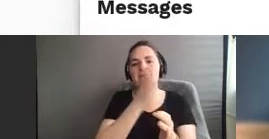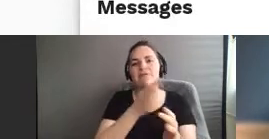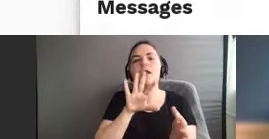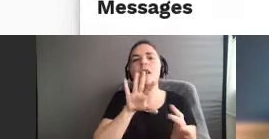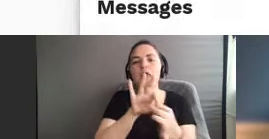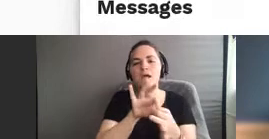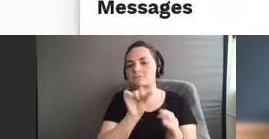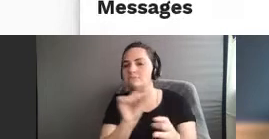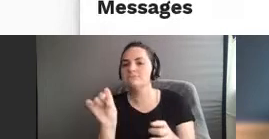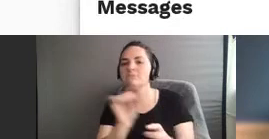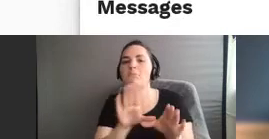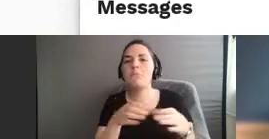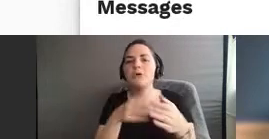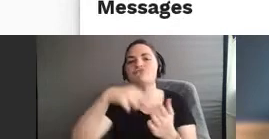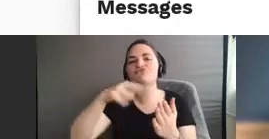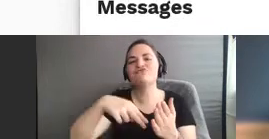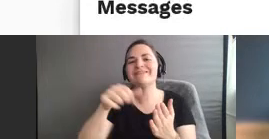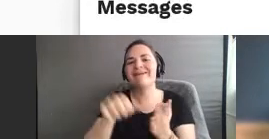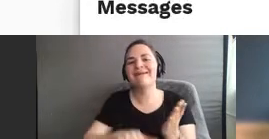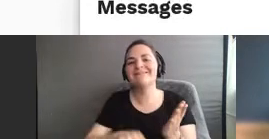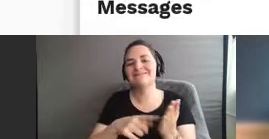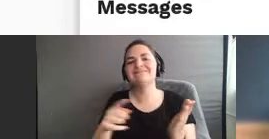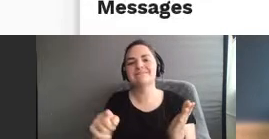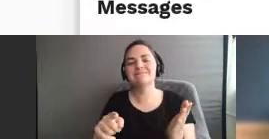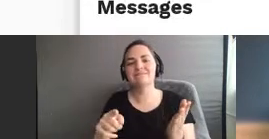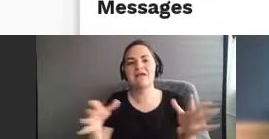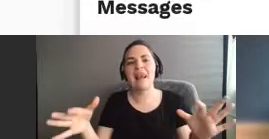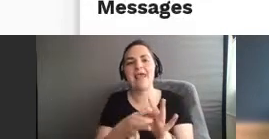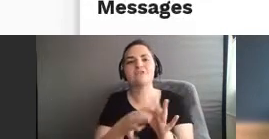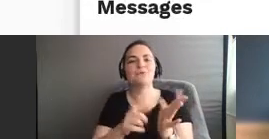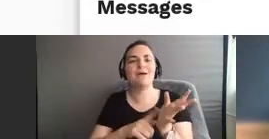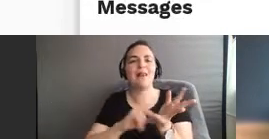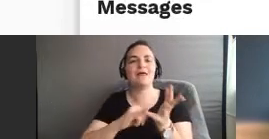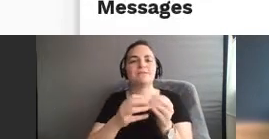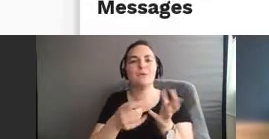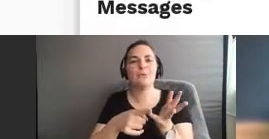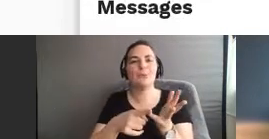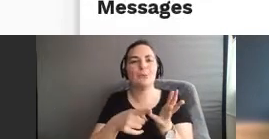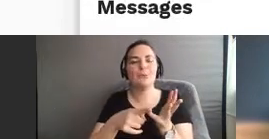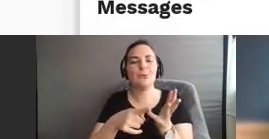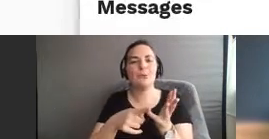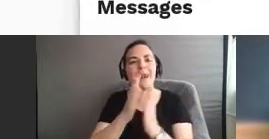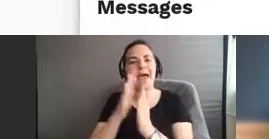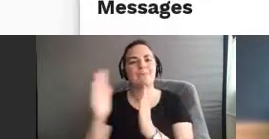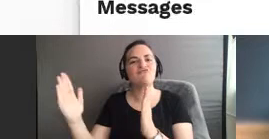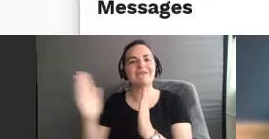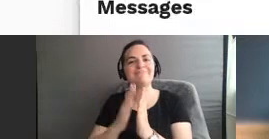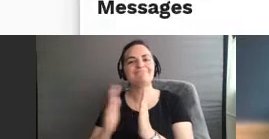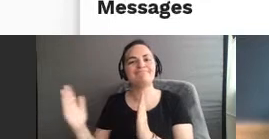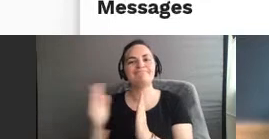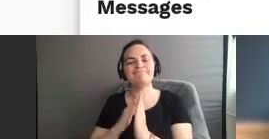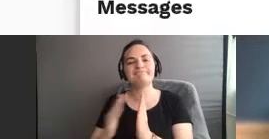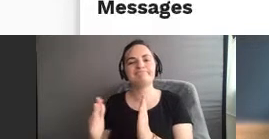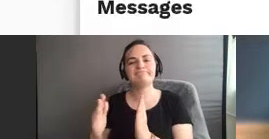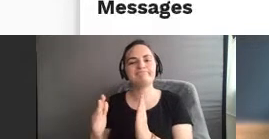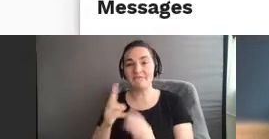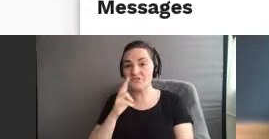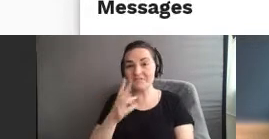the LSBU library. So that's a useful thing to look at if you haven't yet looked at the